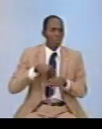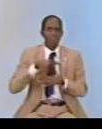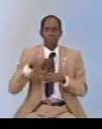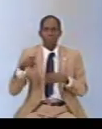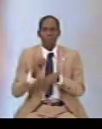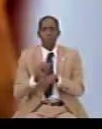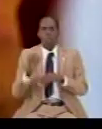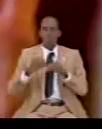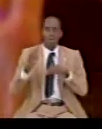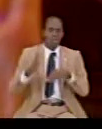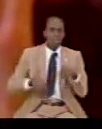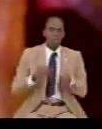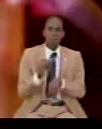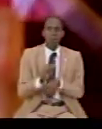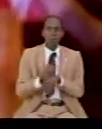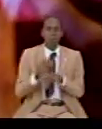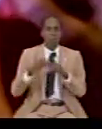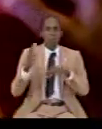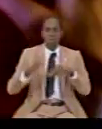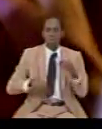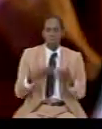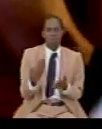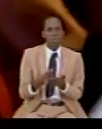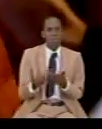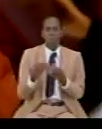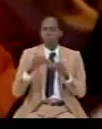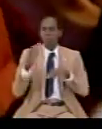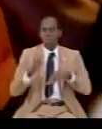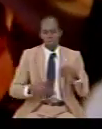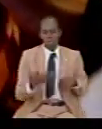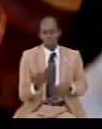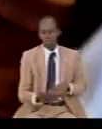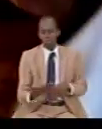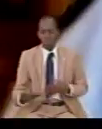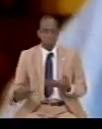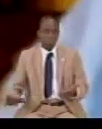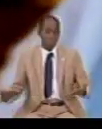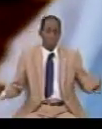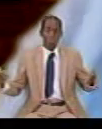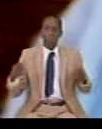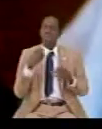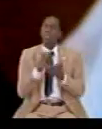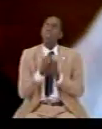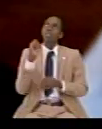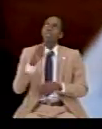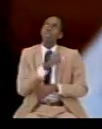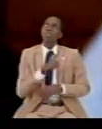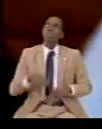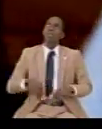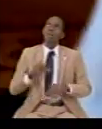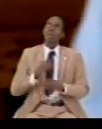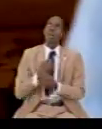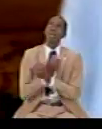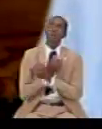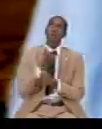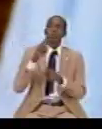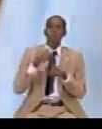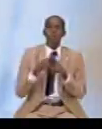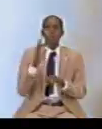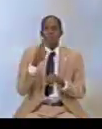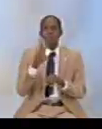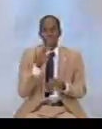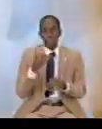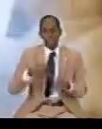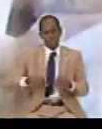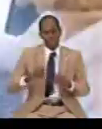than work, more than money, more than material things. Yes, Lord, I love you. But if you're still struggling with